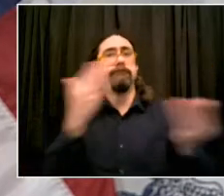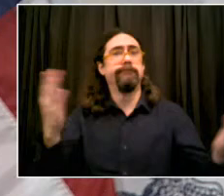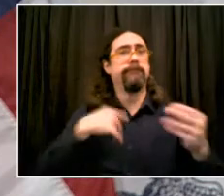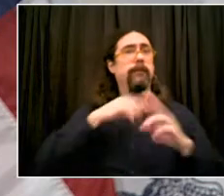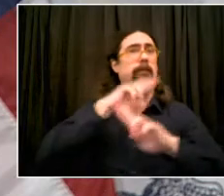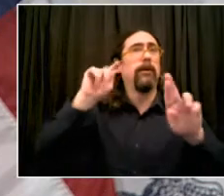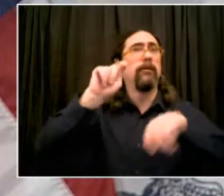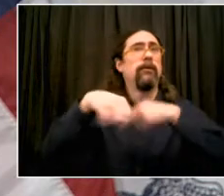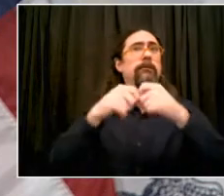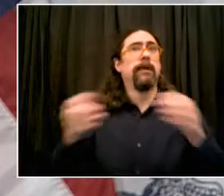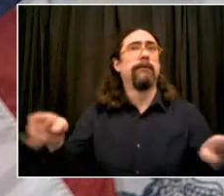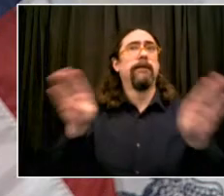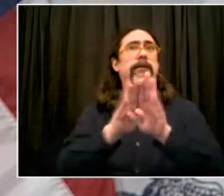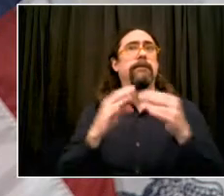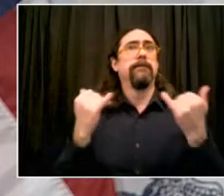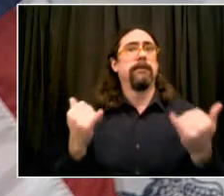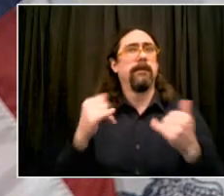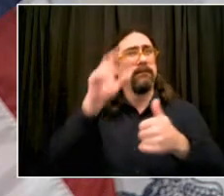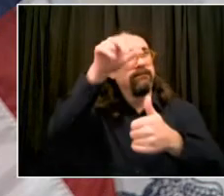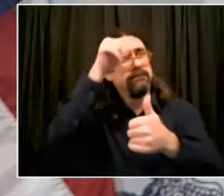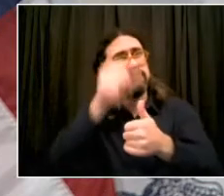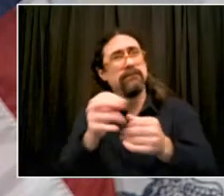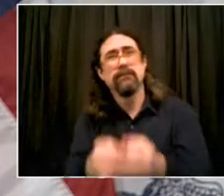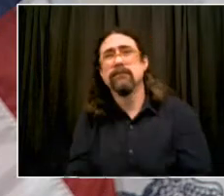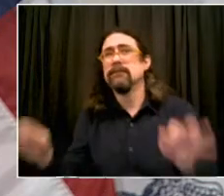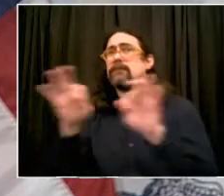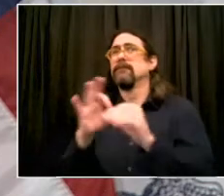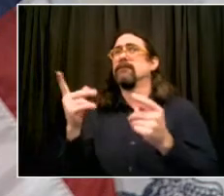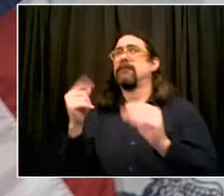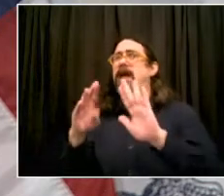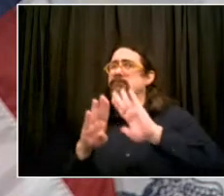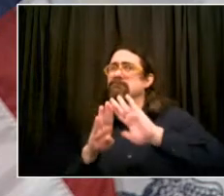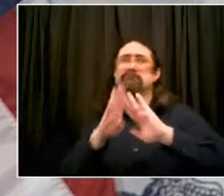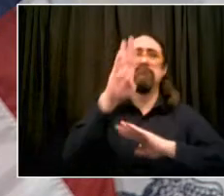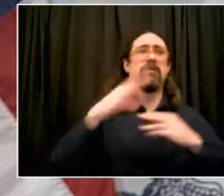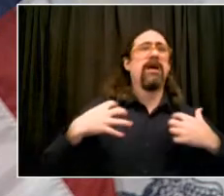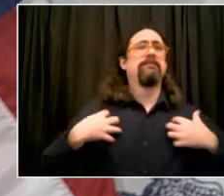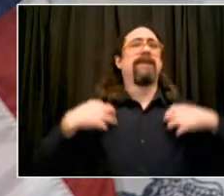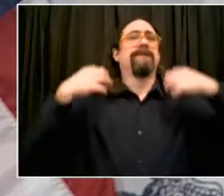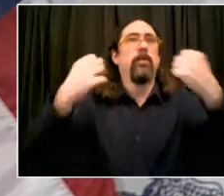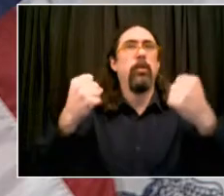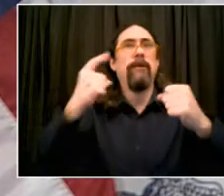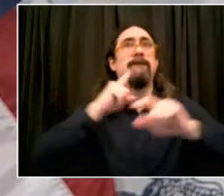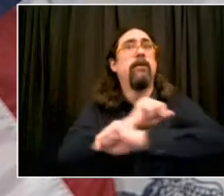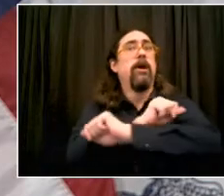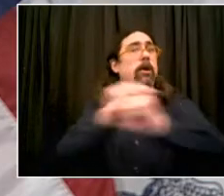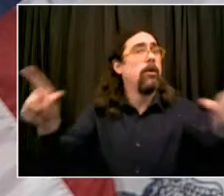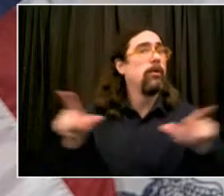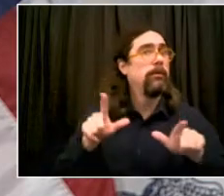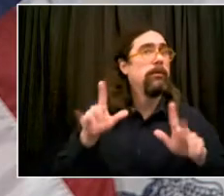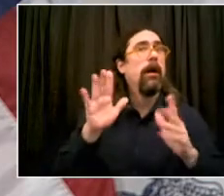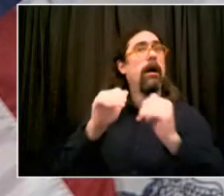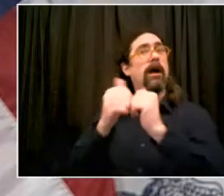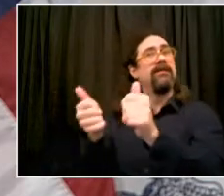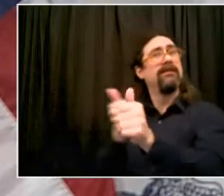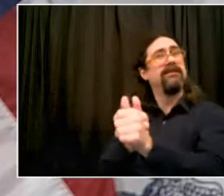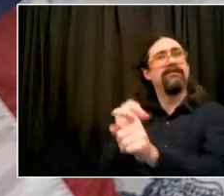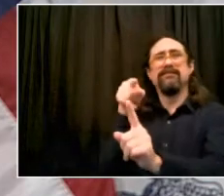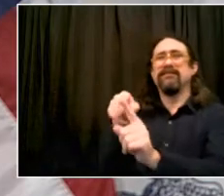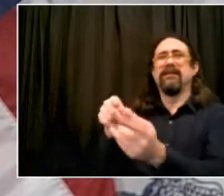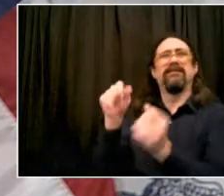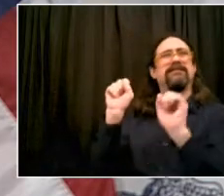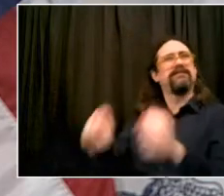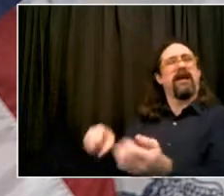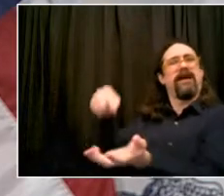affordable housing, making sure people could continue to live in this city with the housing they deserve, quality affordable housing, creating